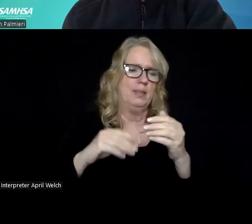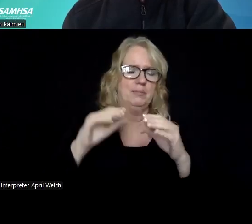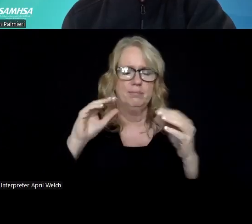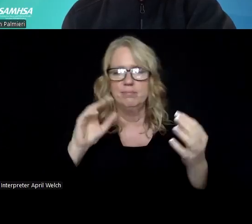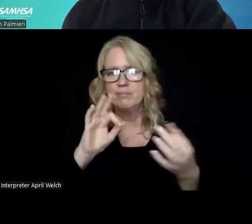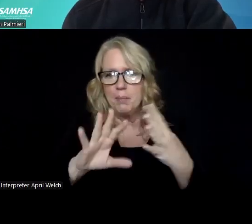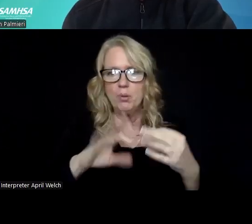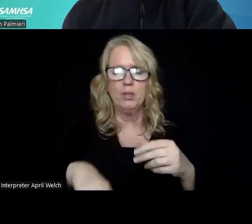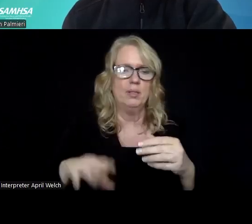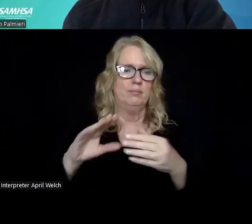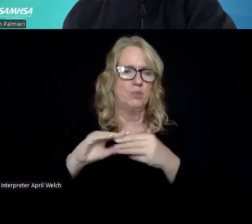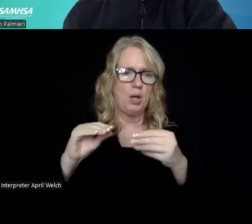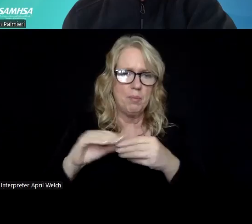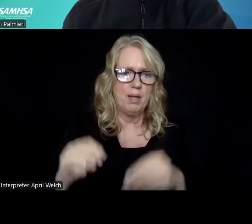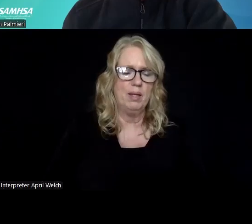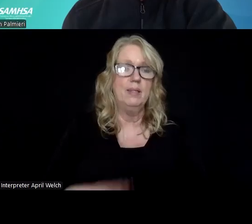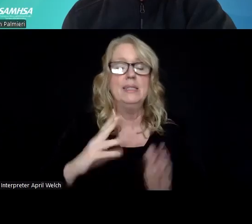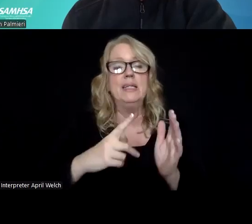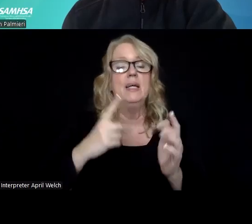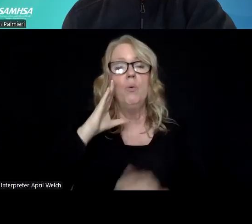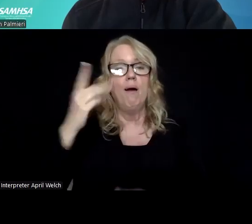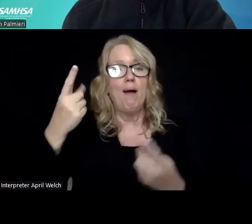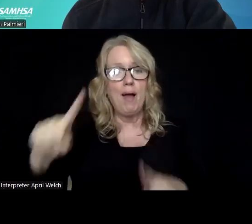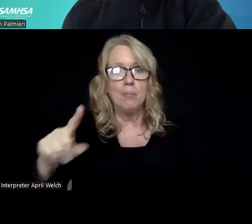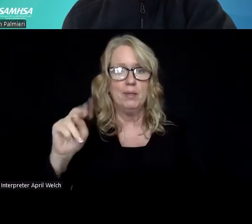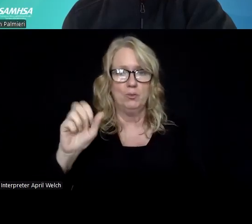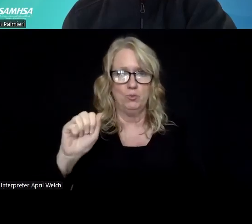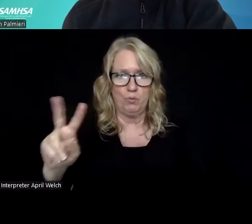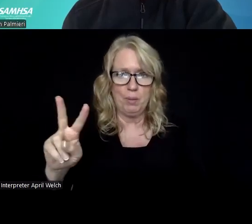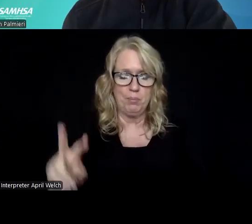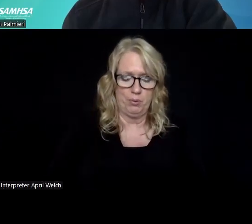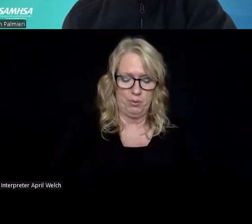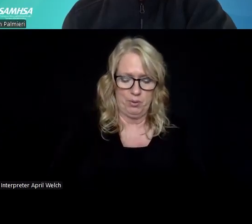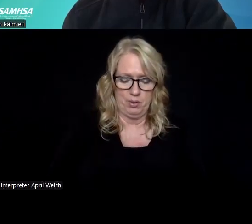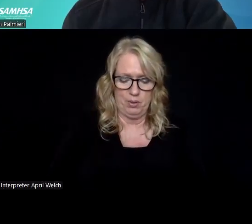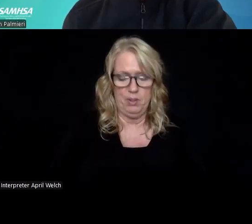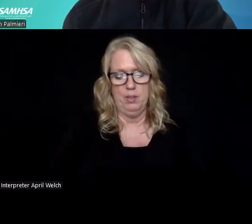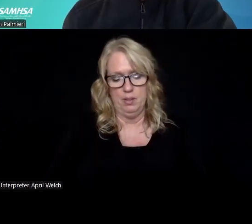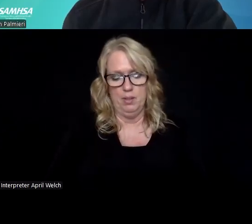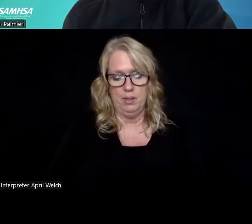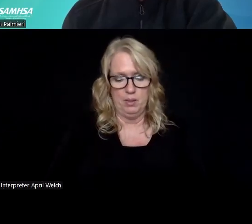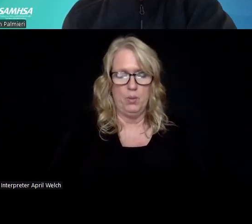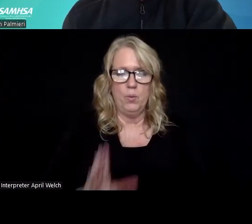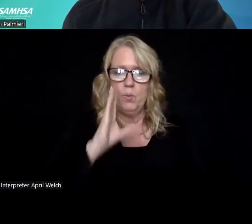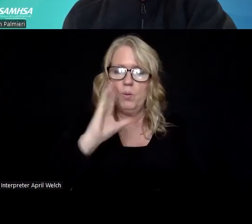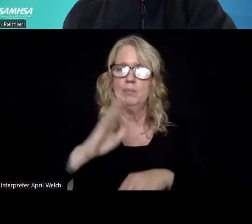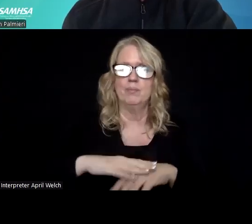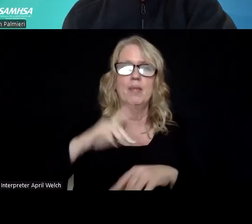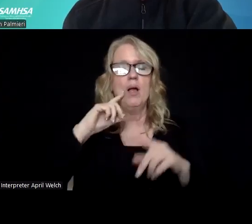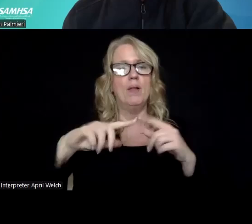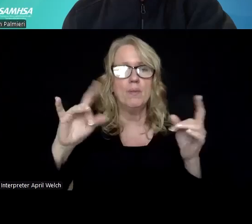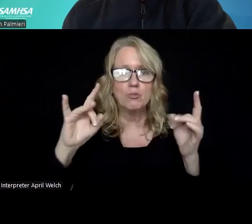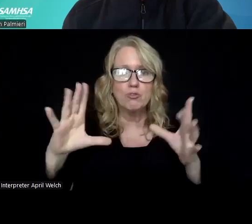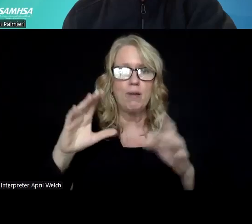that will happen sometime in November. And we will obviously flag that on the Crisis Jam